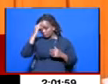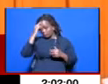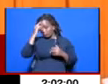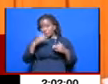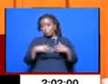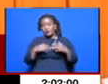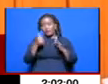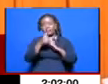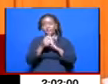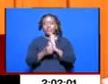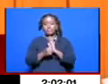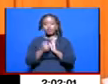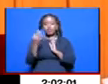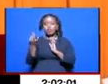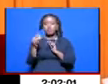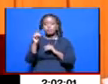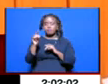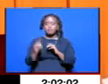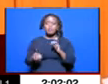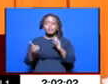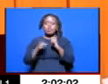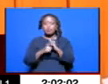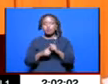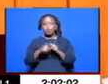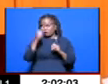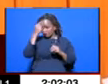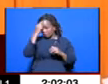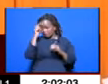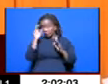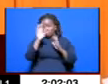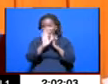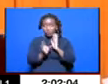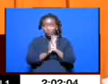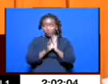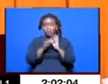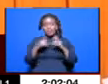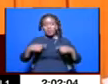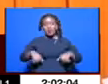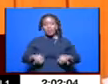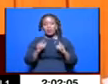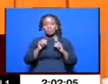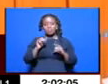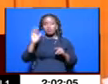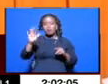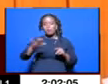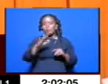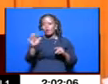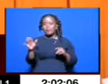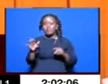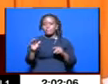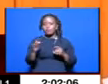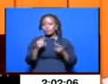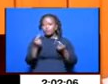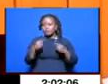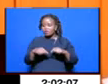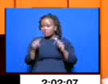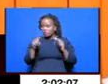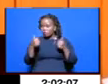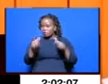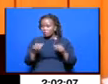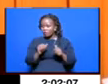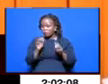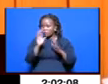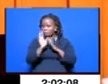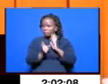of the Indian Constitution does not enable Parliament to alter the basic structure or framework of the Constitution.